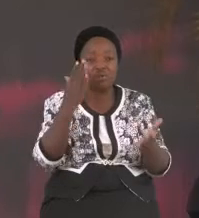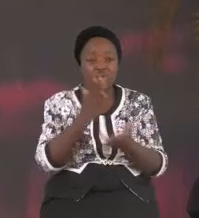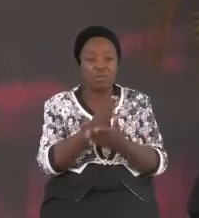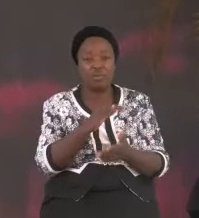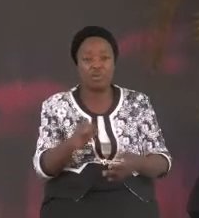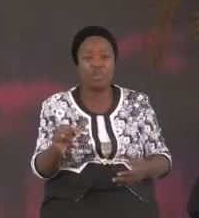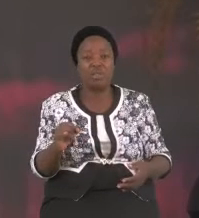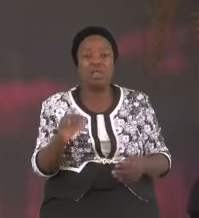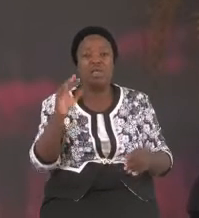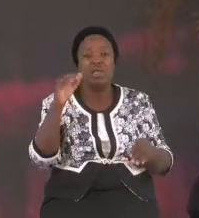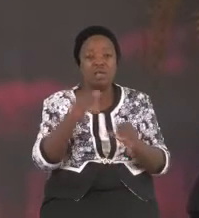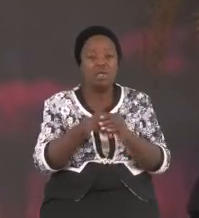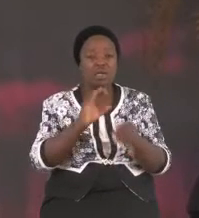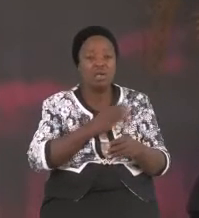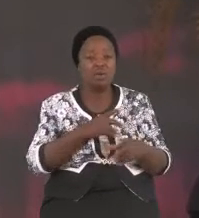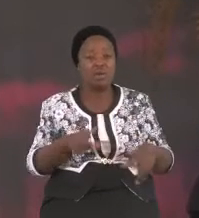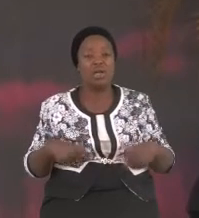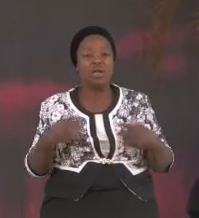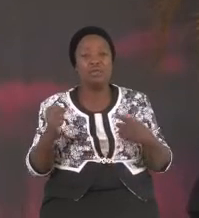our lives